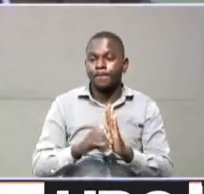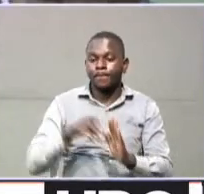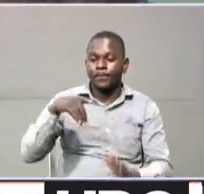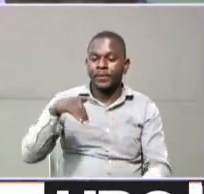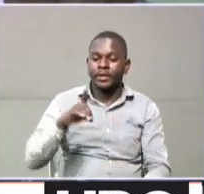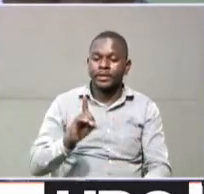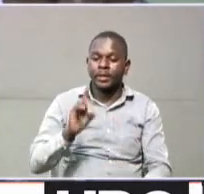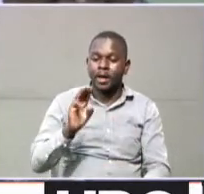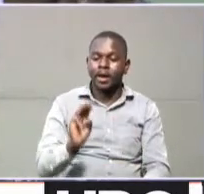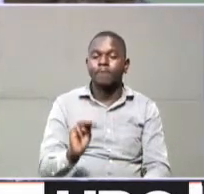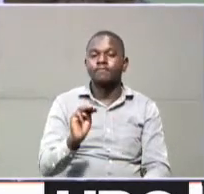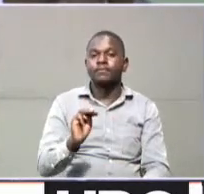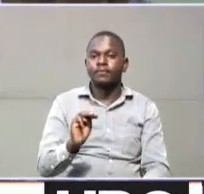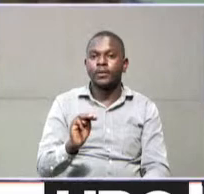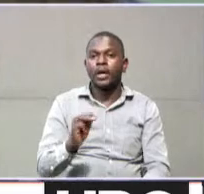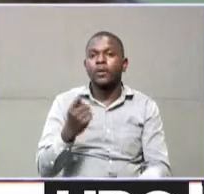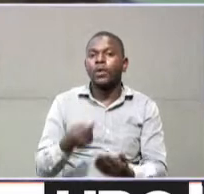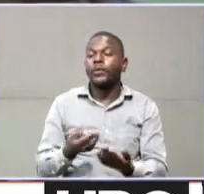pdm